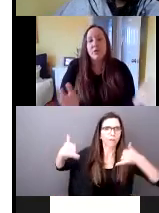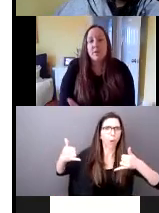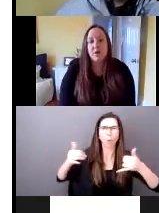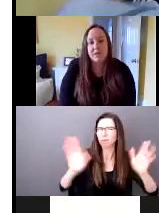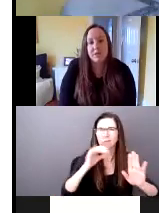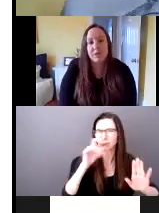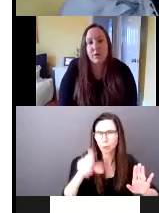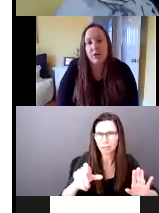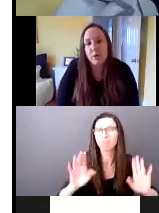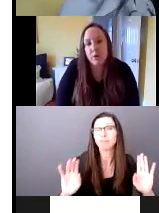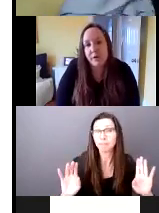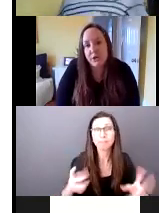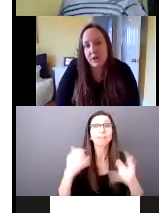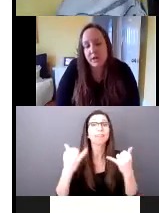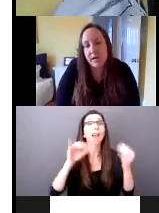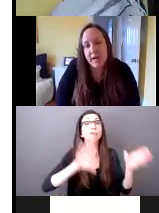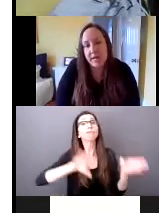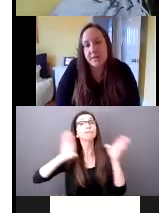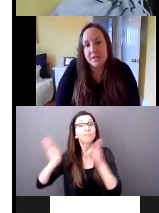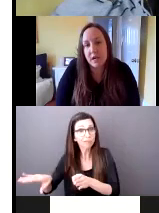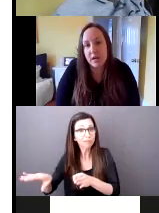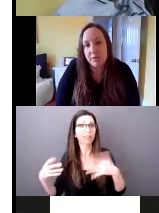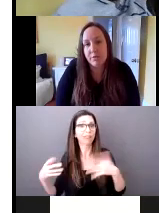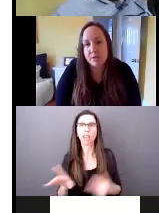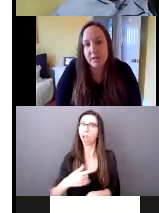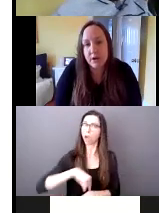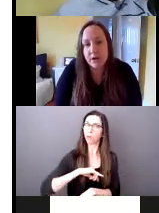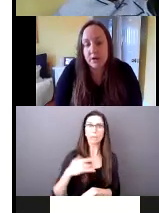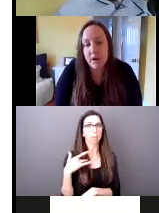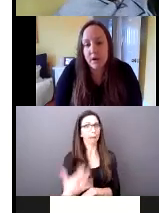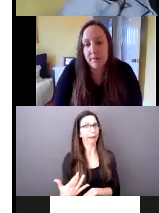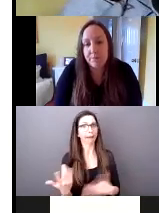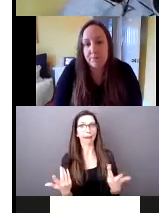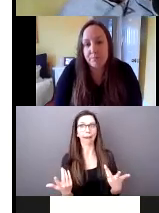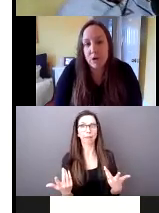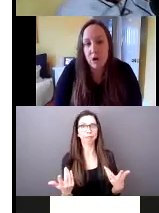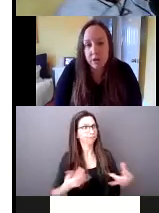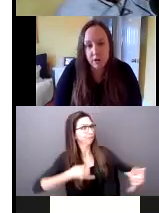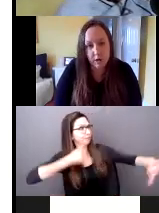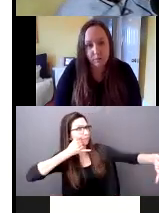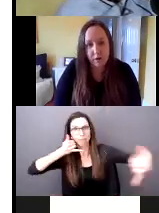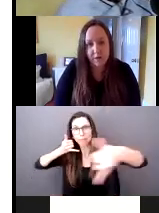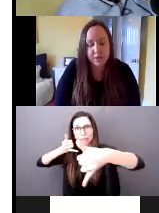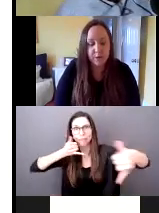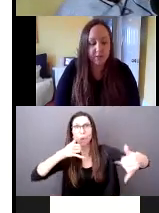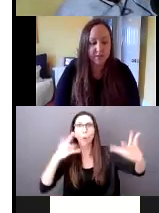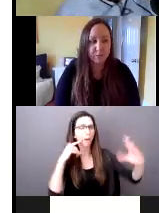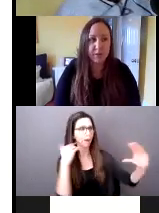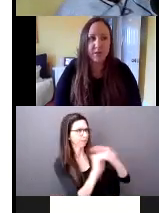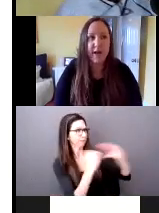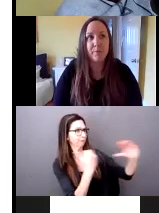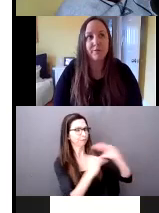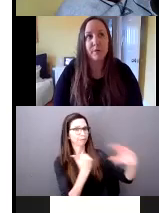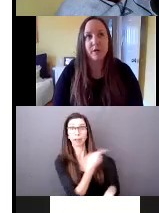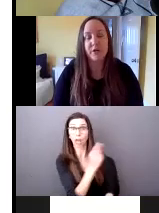So a little bit of context around who we're reaching and the folks that are calling our helpline. So again, this has